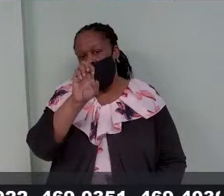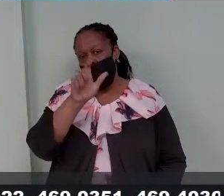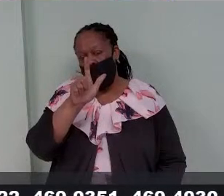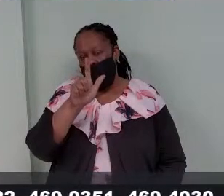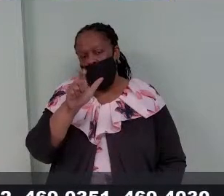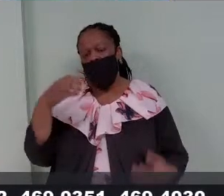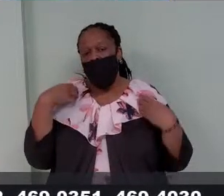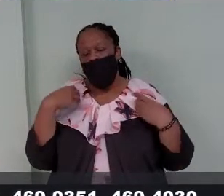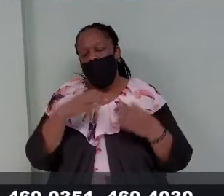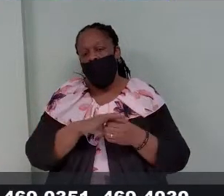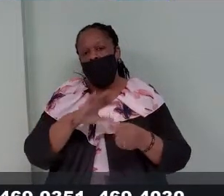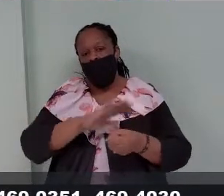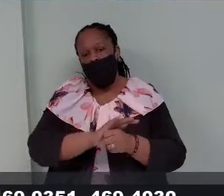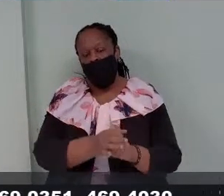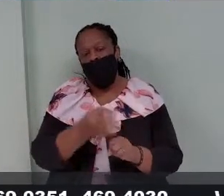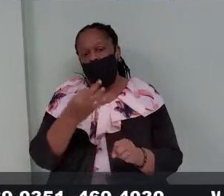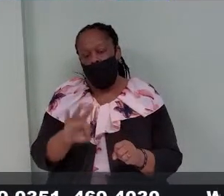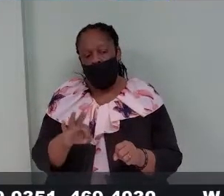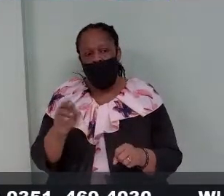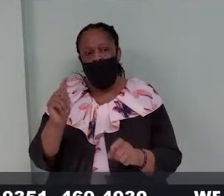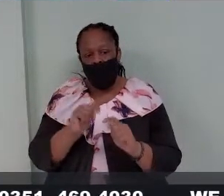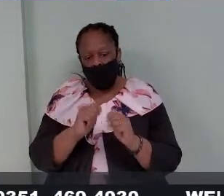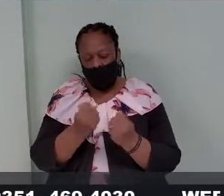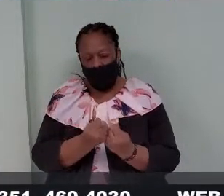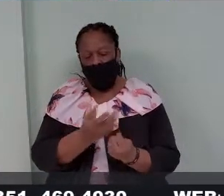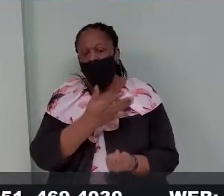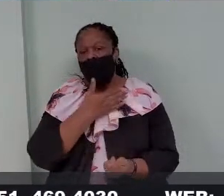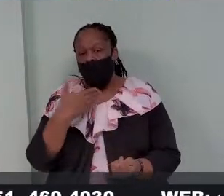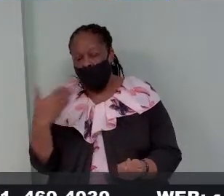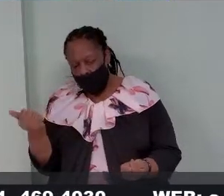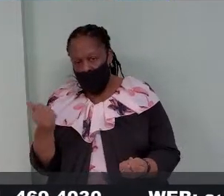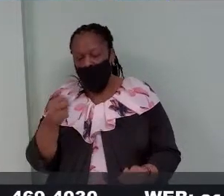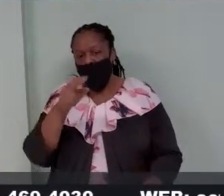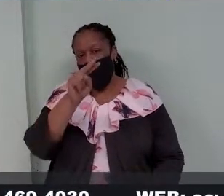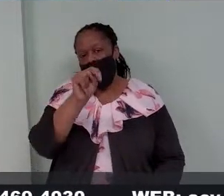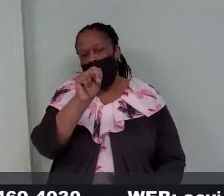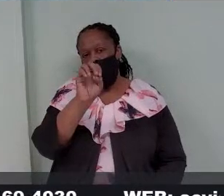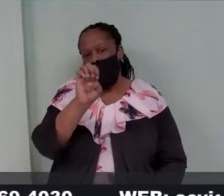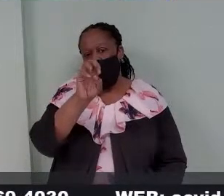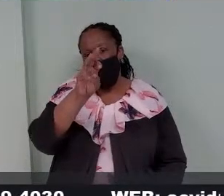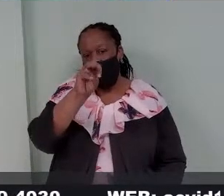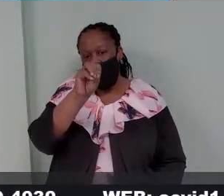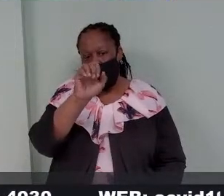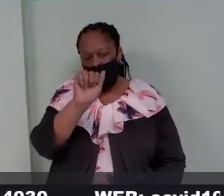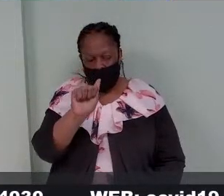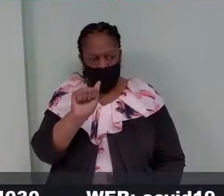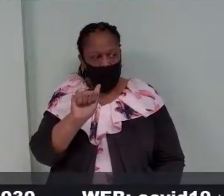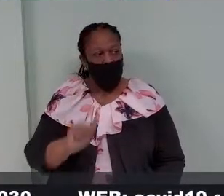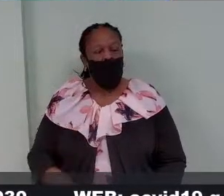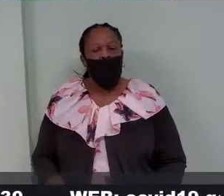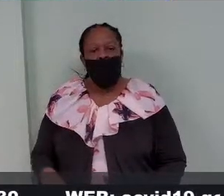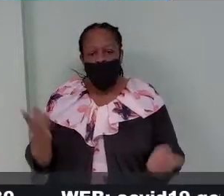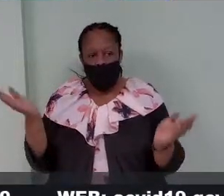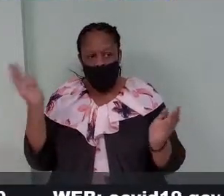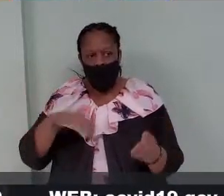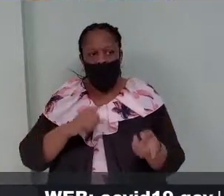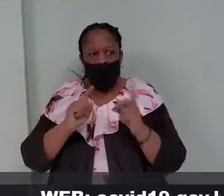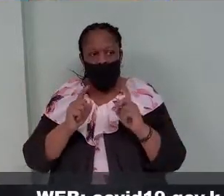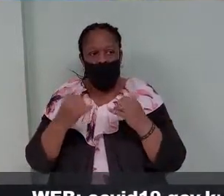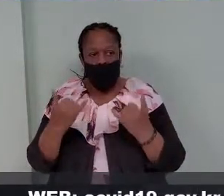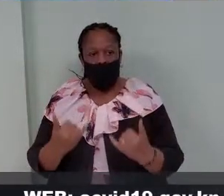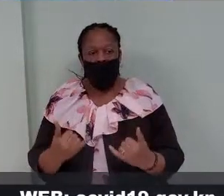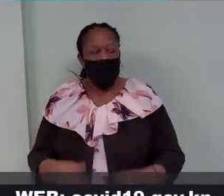Task Force and the National Disaster Coordinator, to give us his presentation.